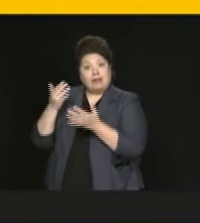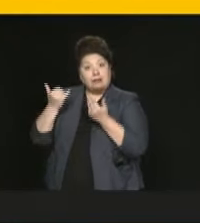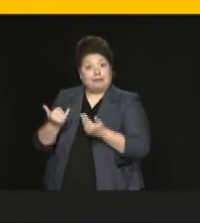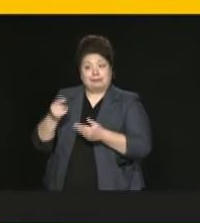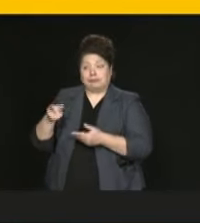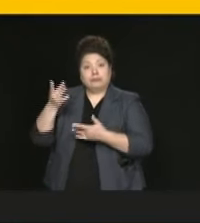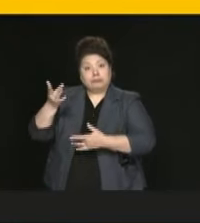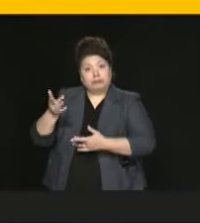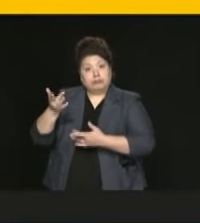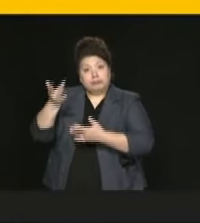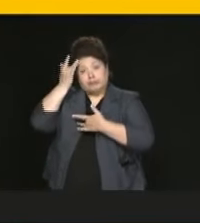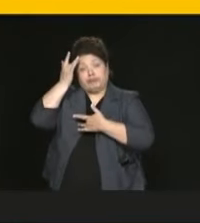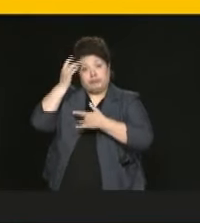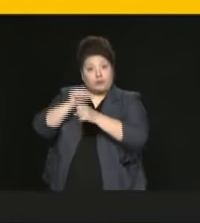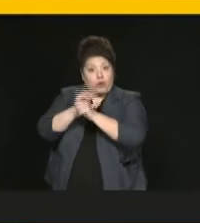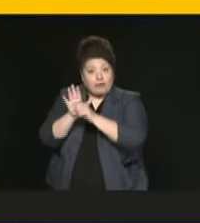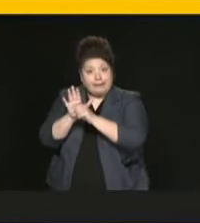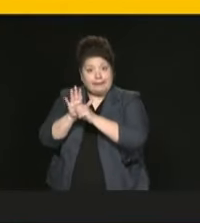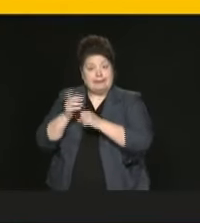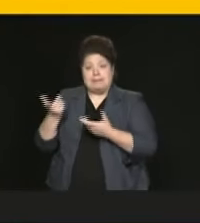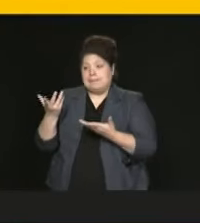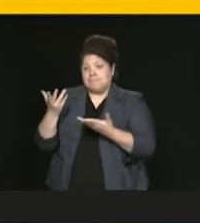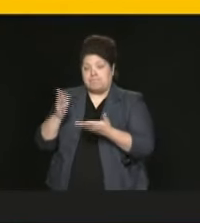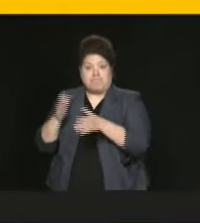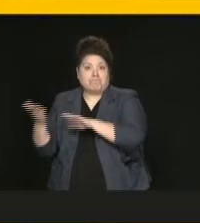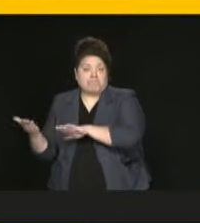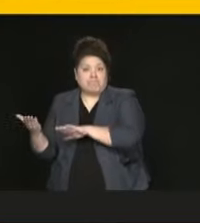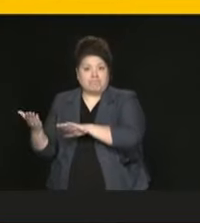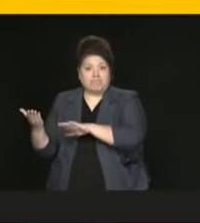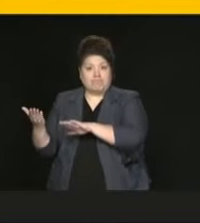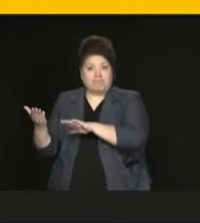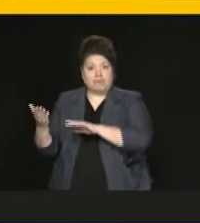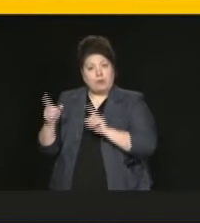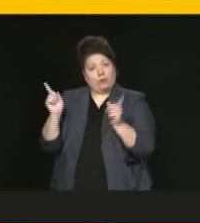We certainly have some long-term thinking to do